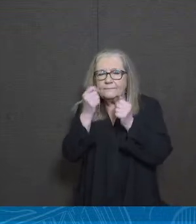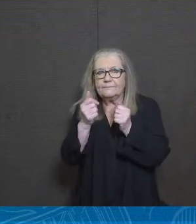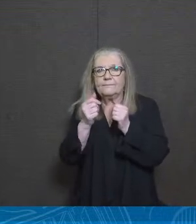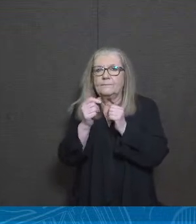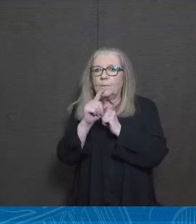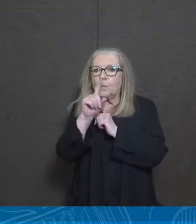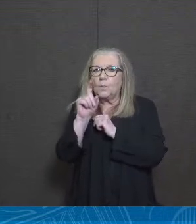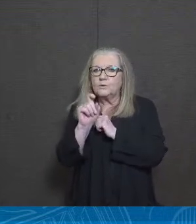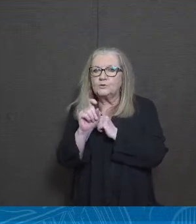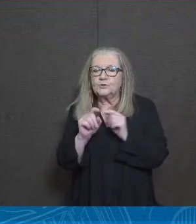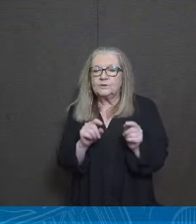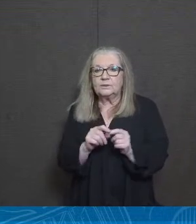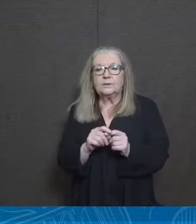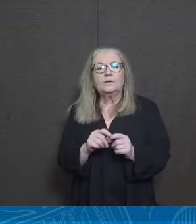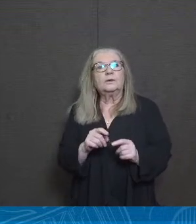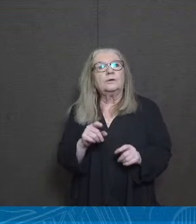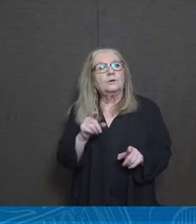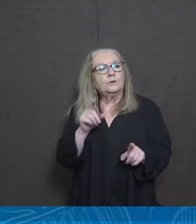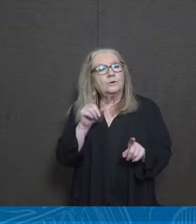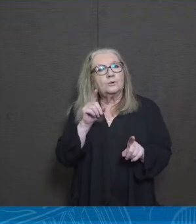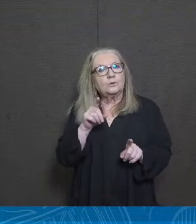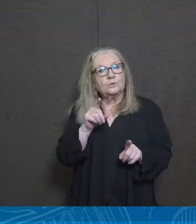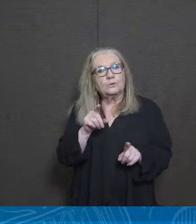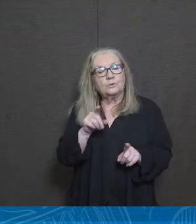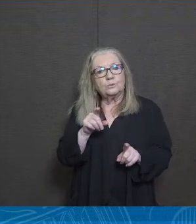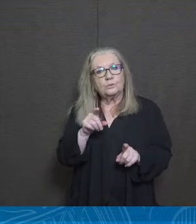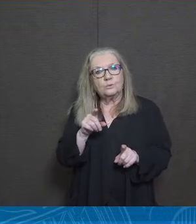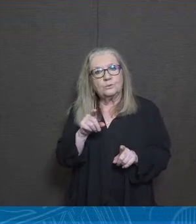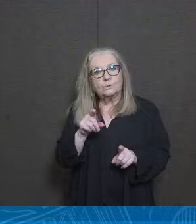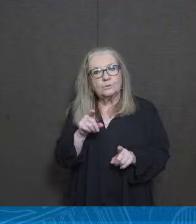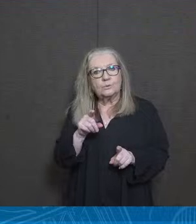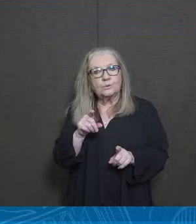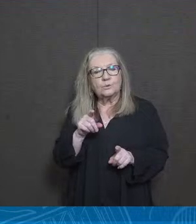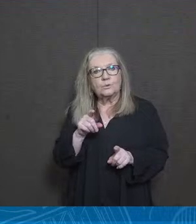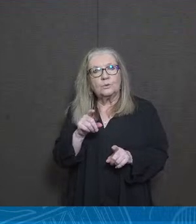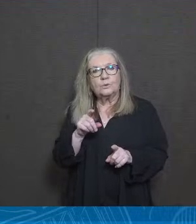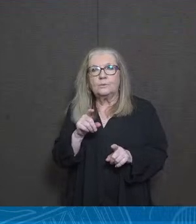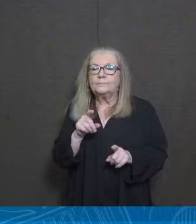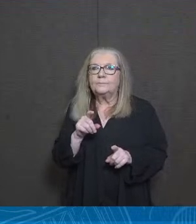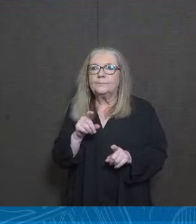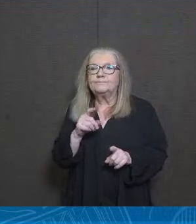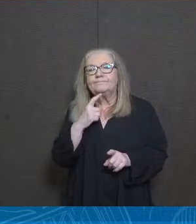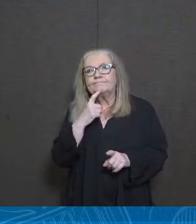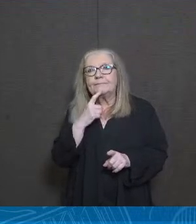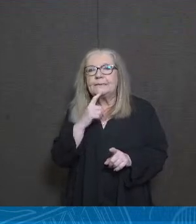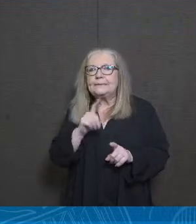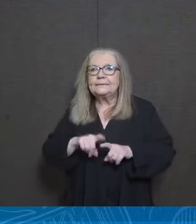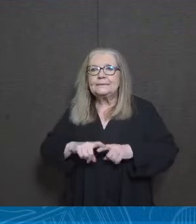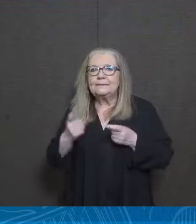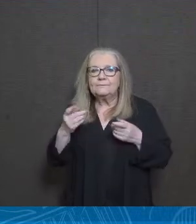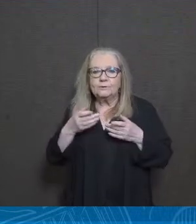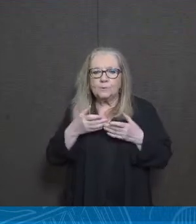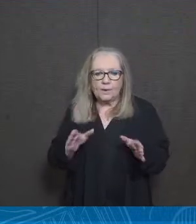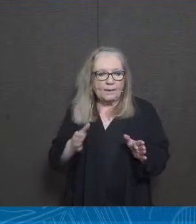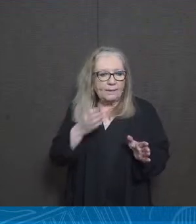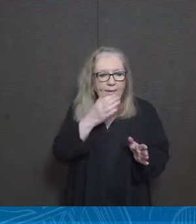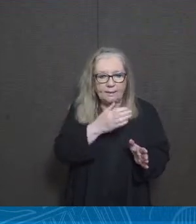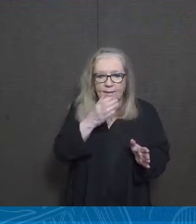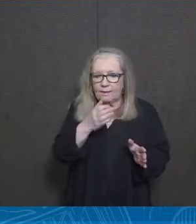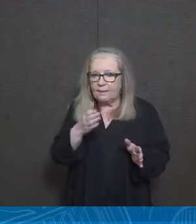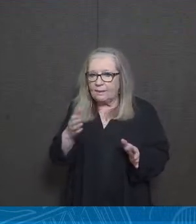mean, you in SpecT, you use different ways to reduce fake